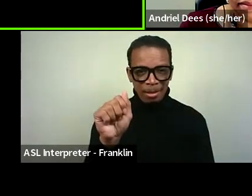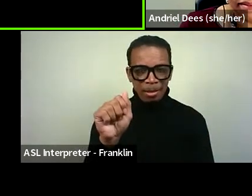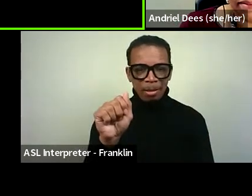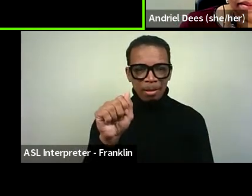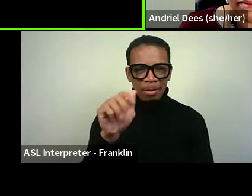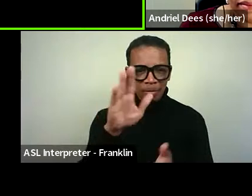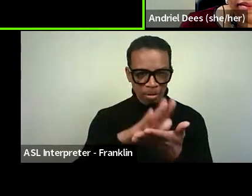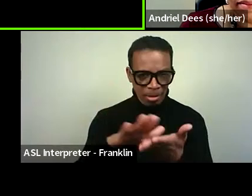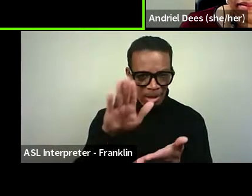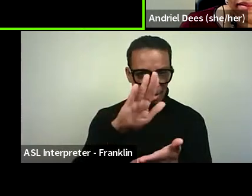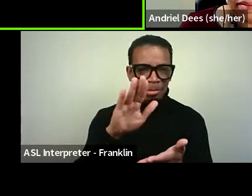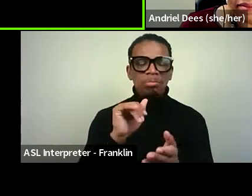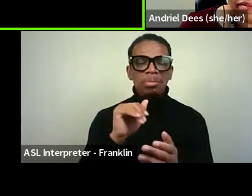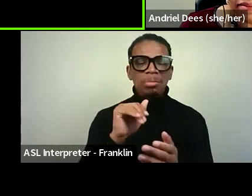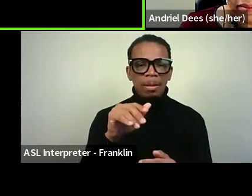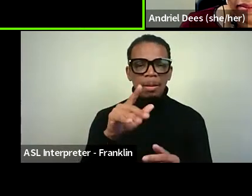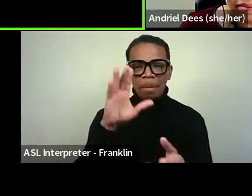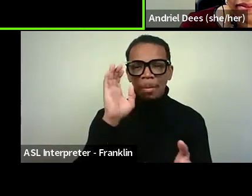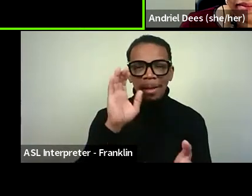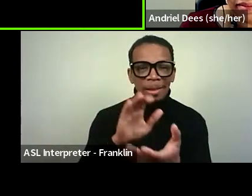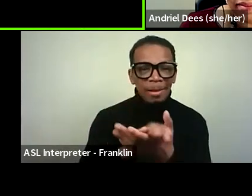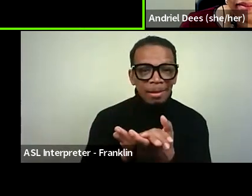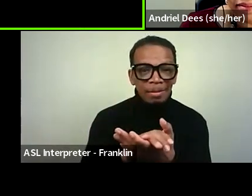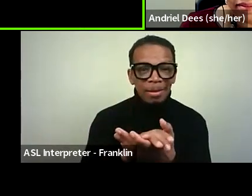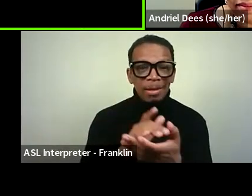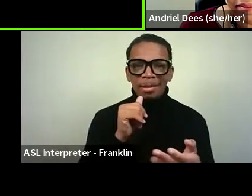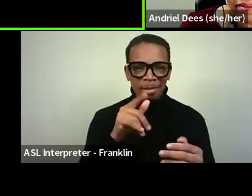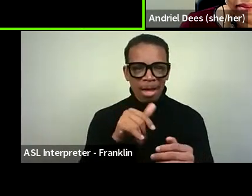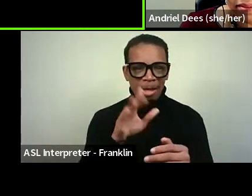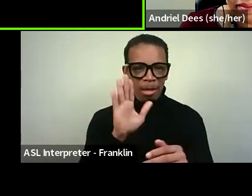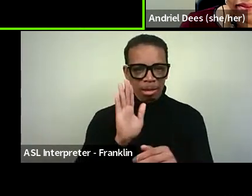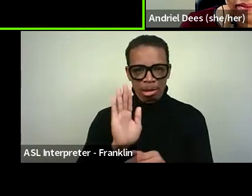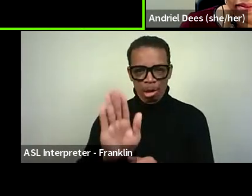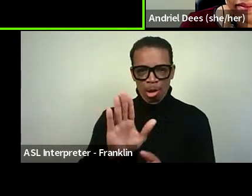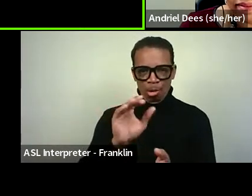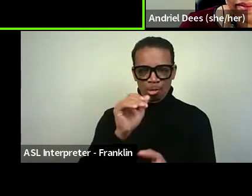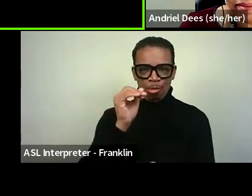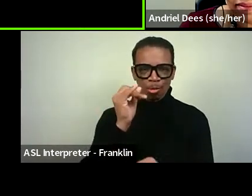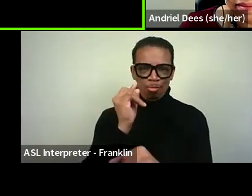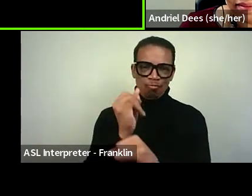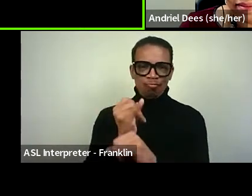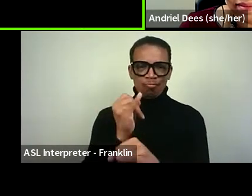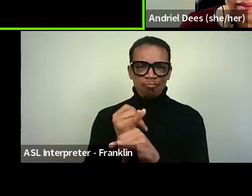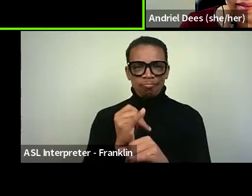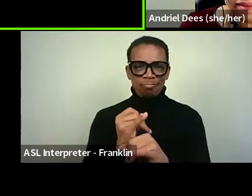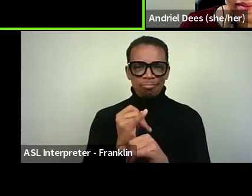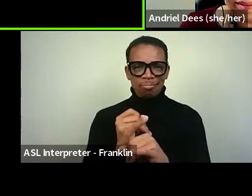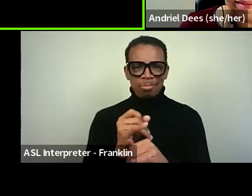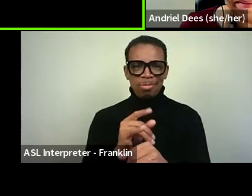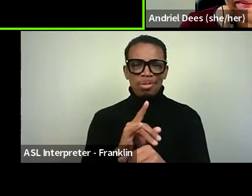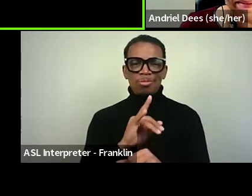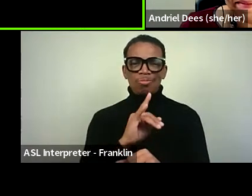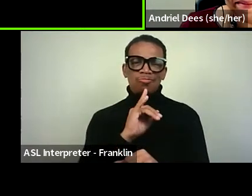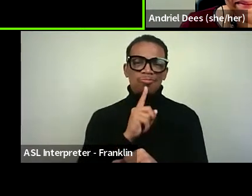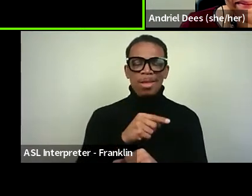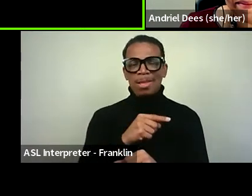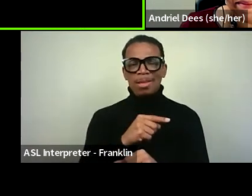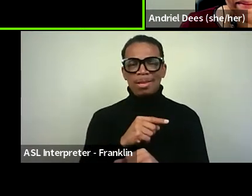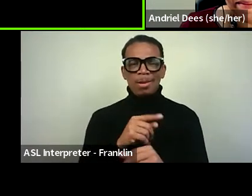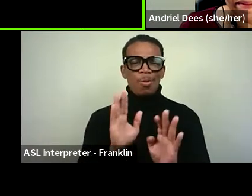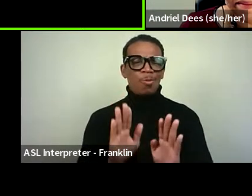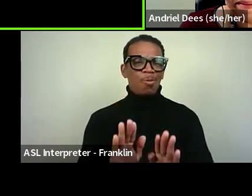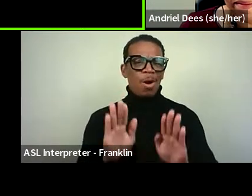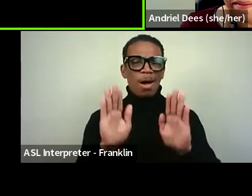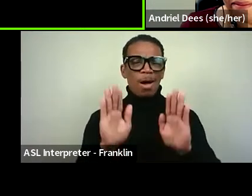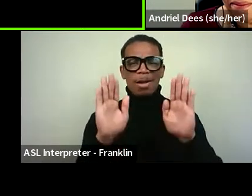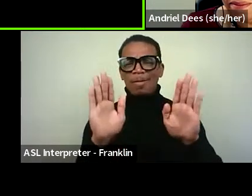post-secondary institutions believed that their institutions were absolutely